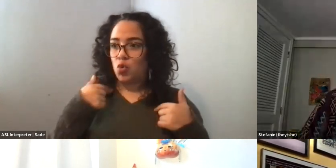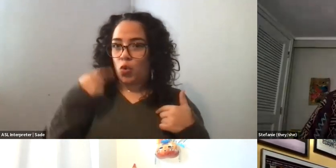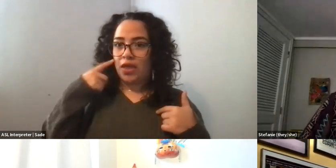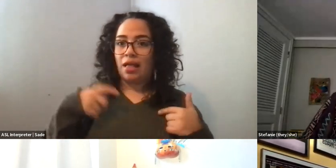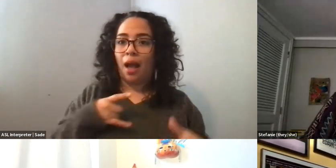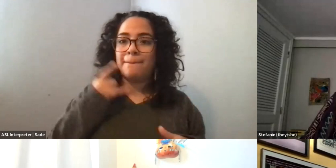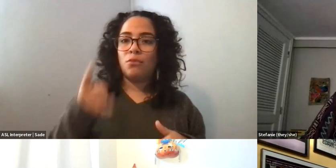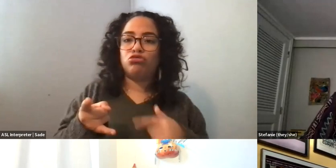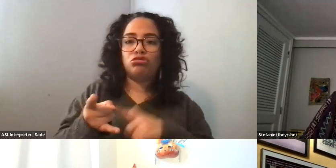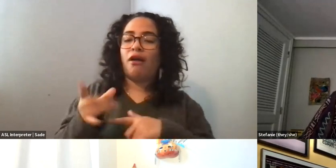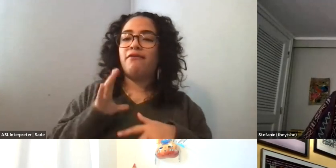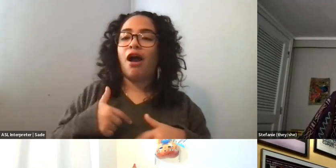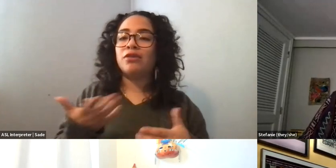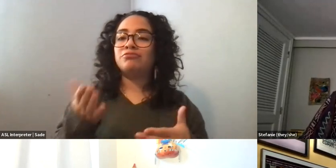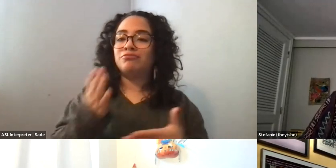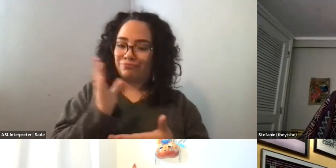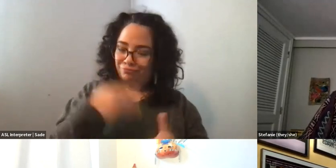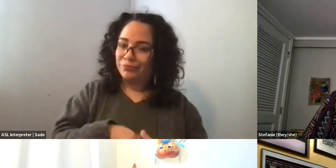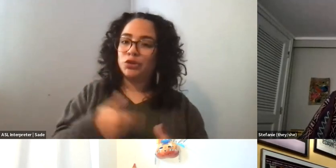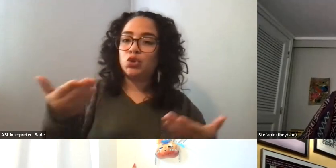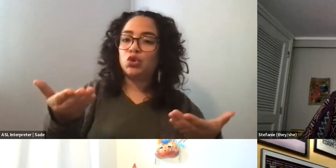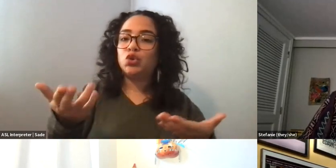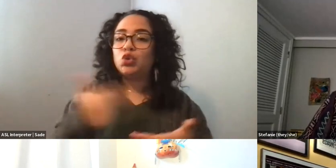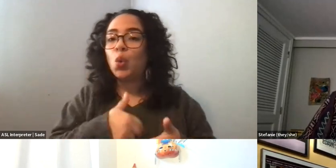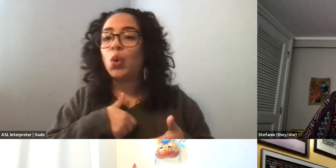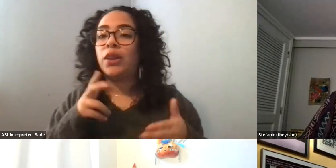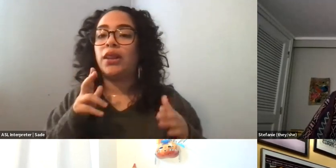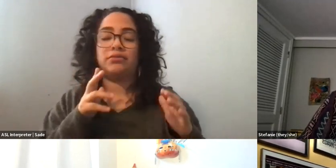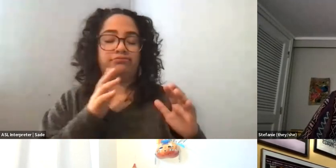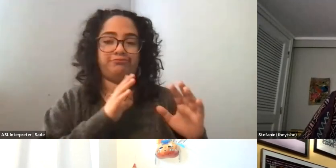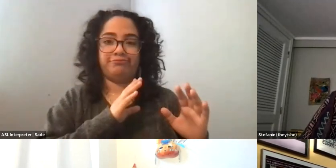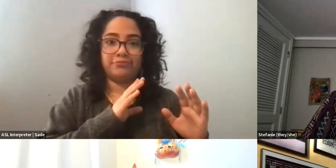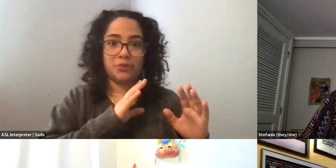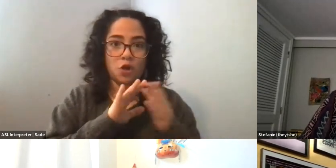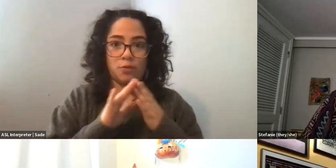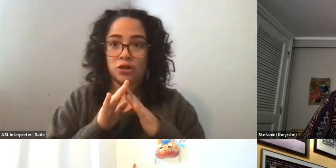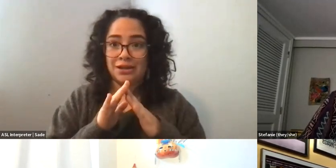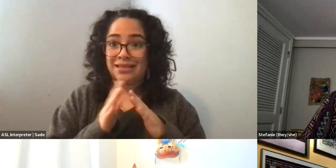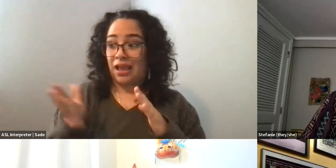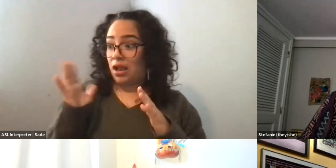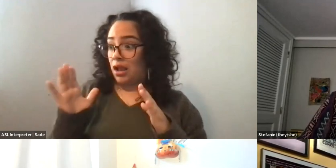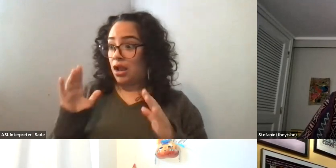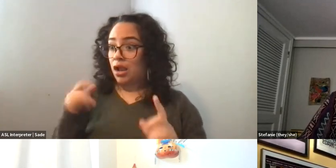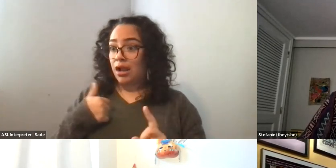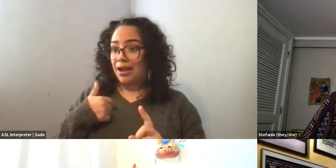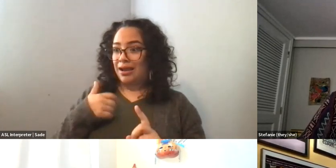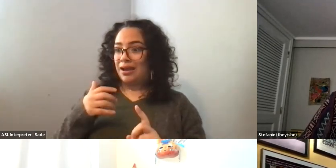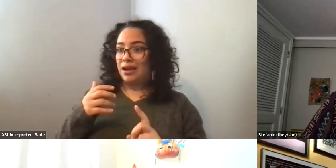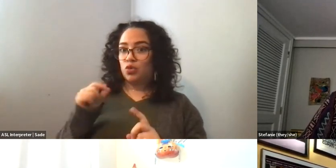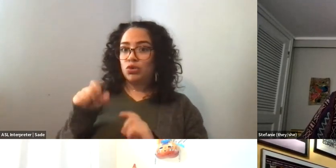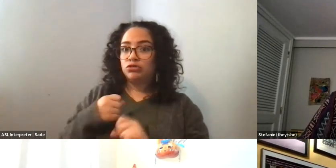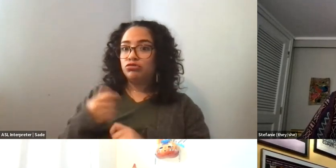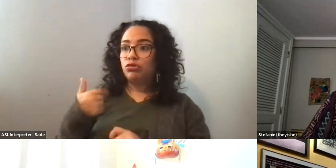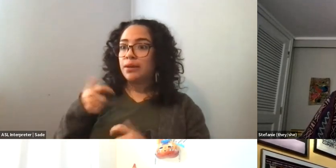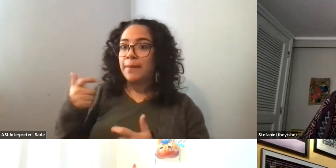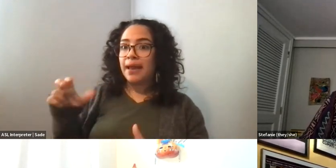part of our community. And that, at the time, was a big deal, I think, because in many ways, like, there was a